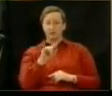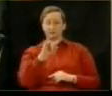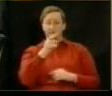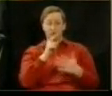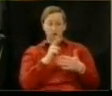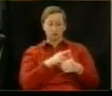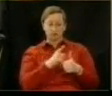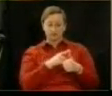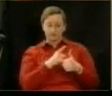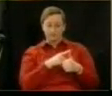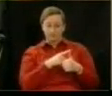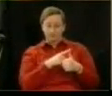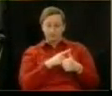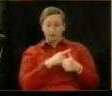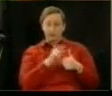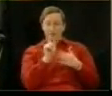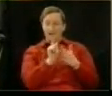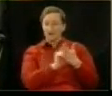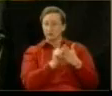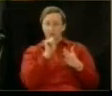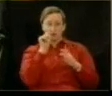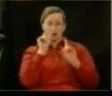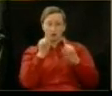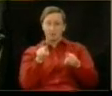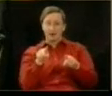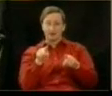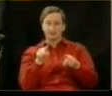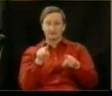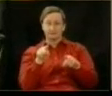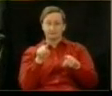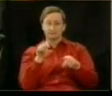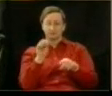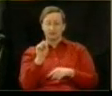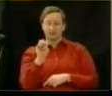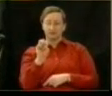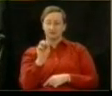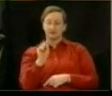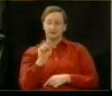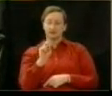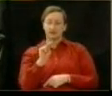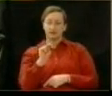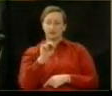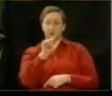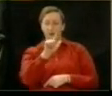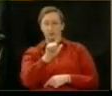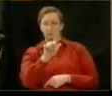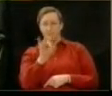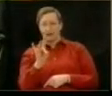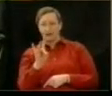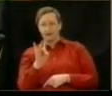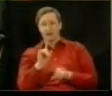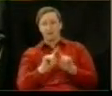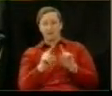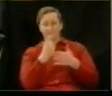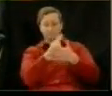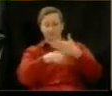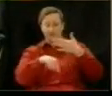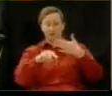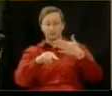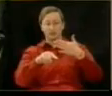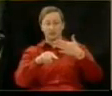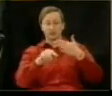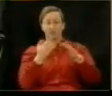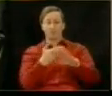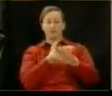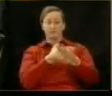the legislature will not go back into session until the 28th, and I may be iffy on that date, but you're looking at next week before they even go